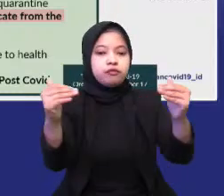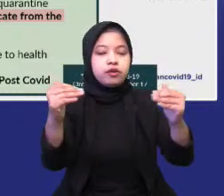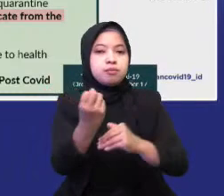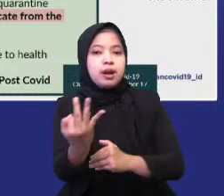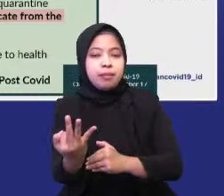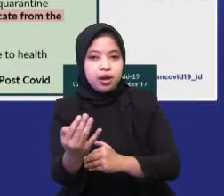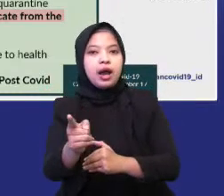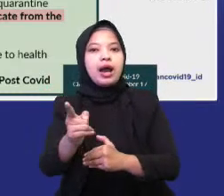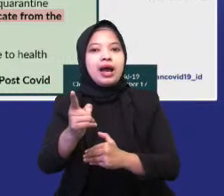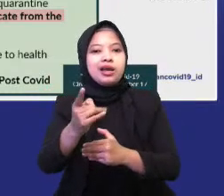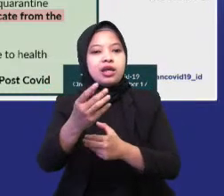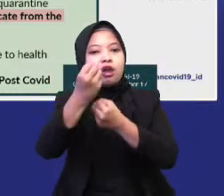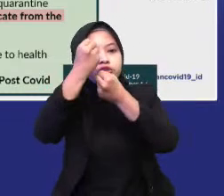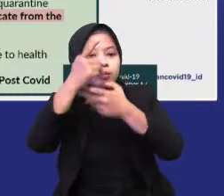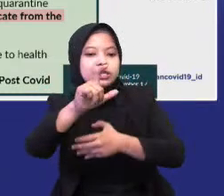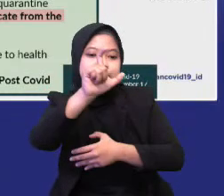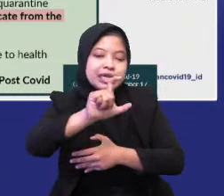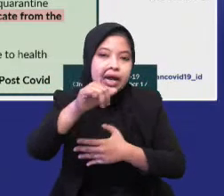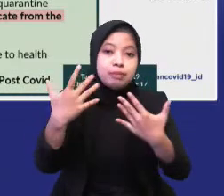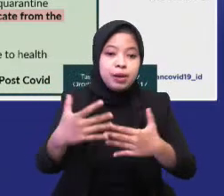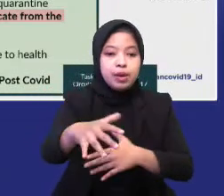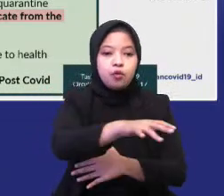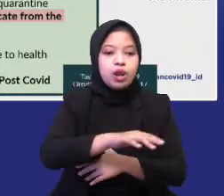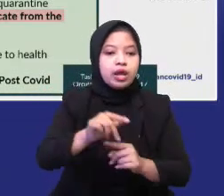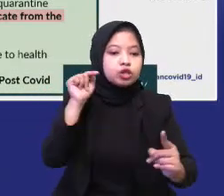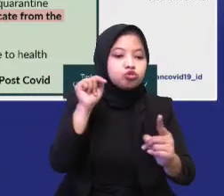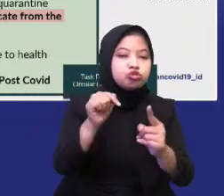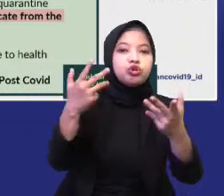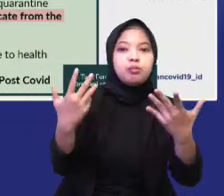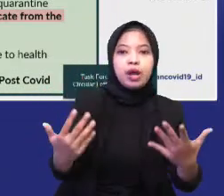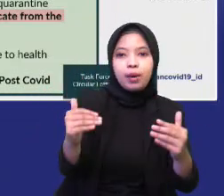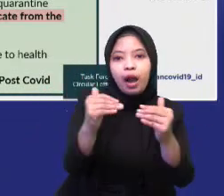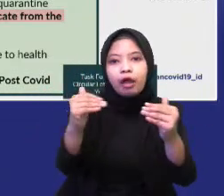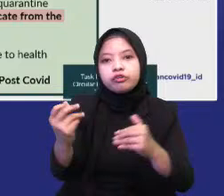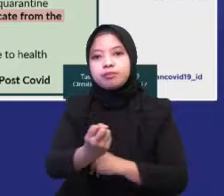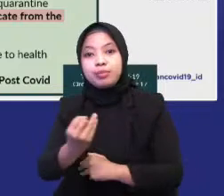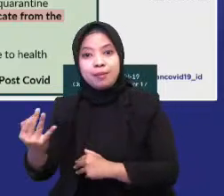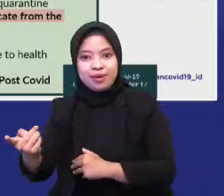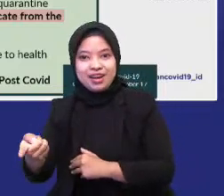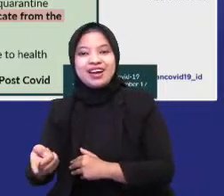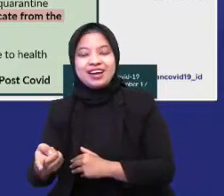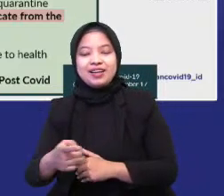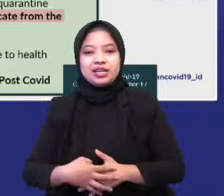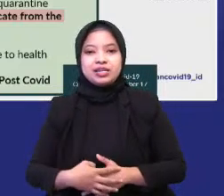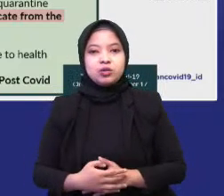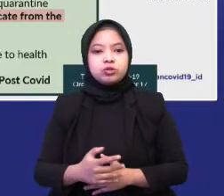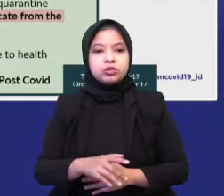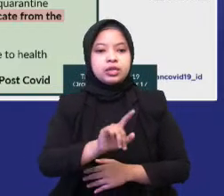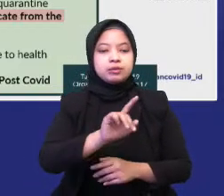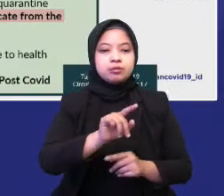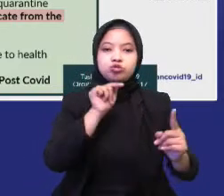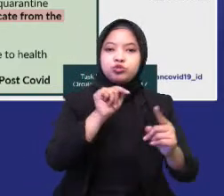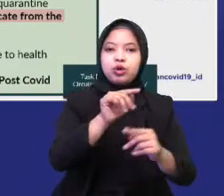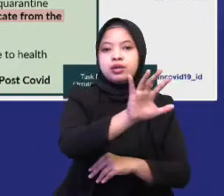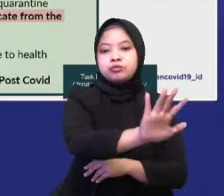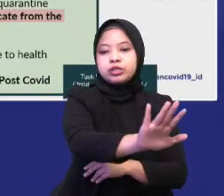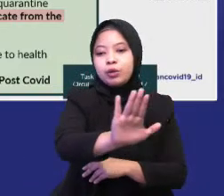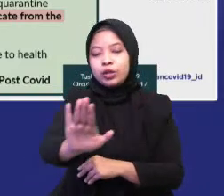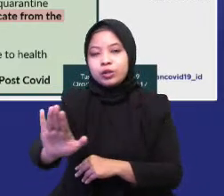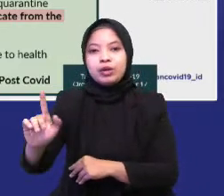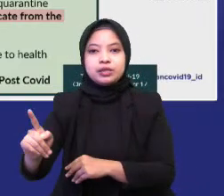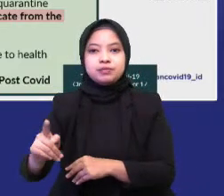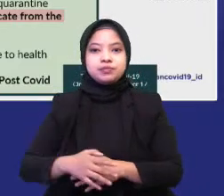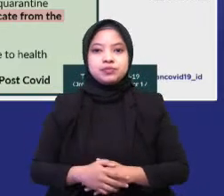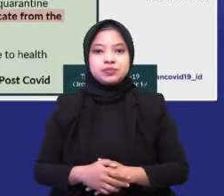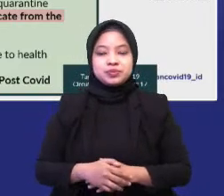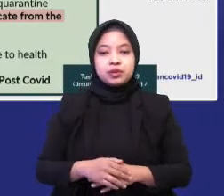information prior to deciding to travel around Indonesia or before entering the country. And specific to